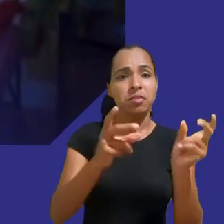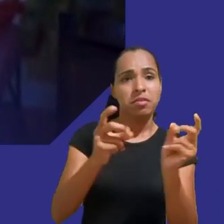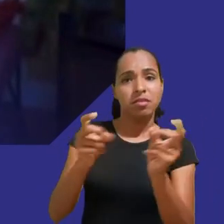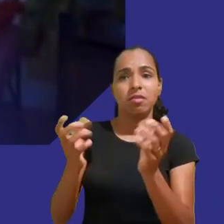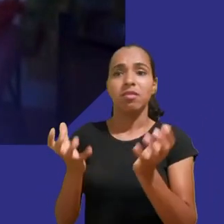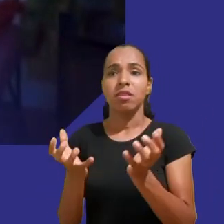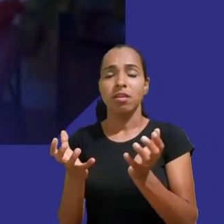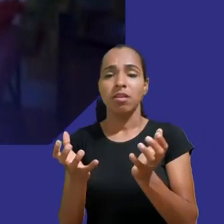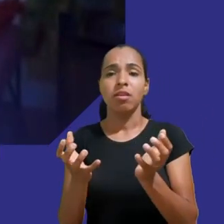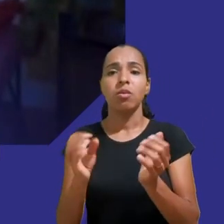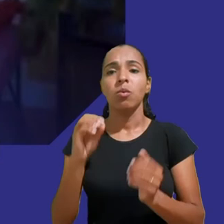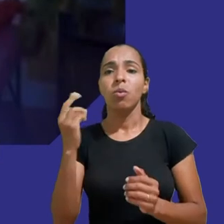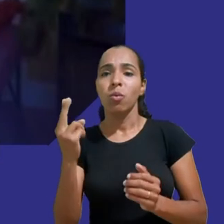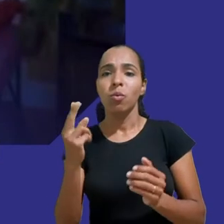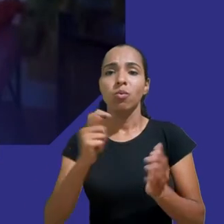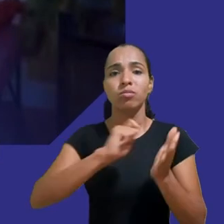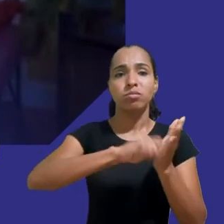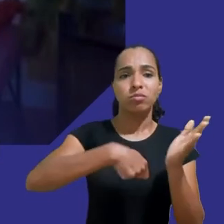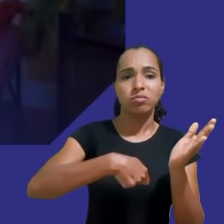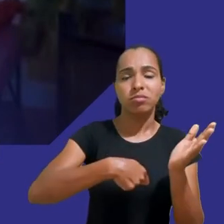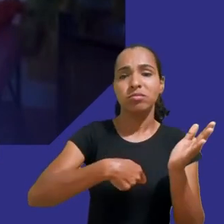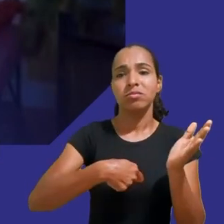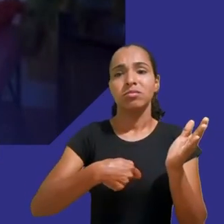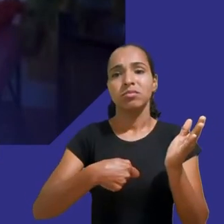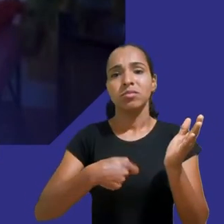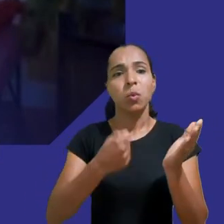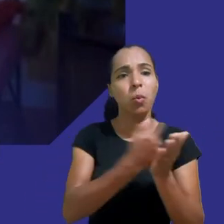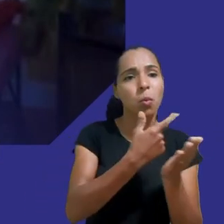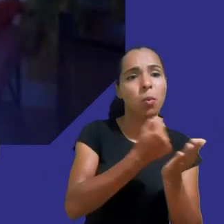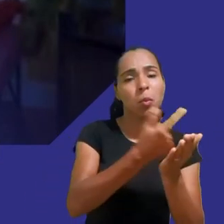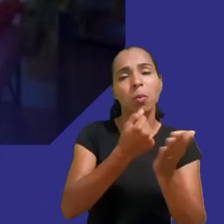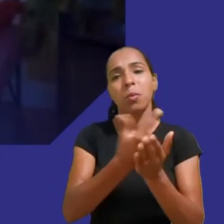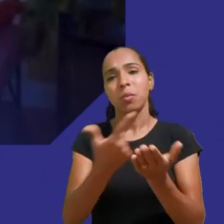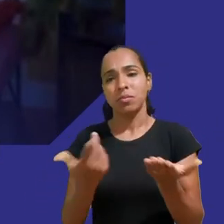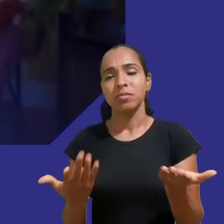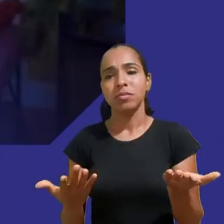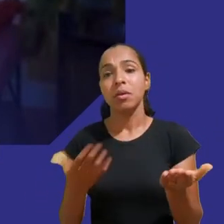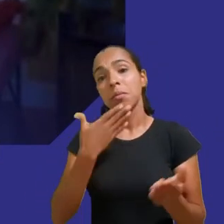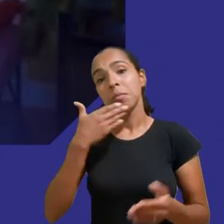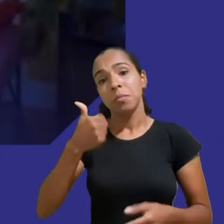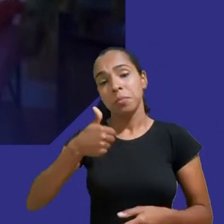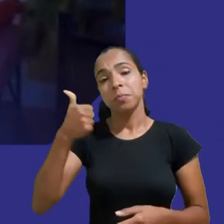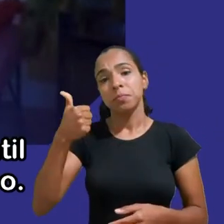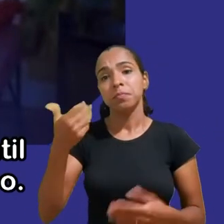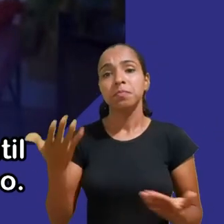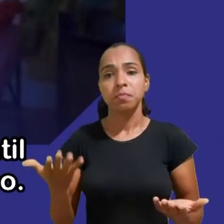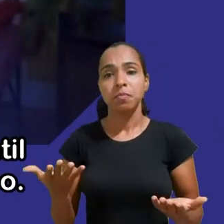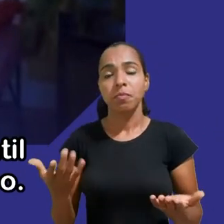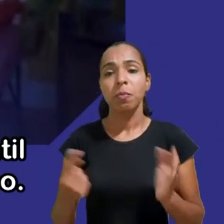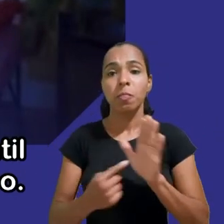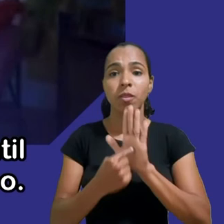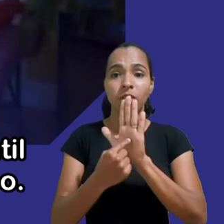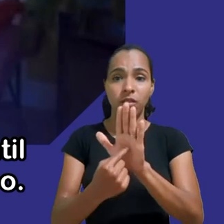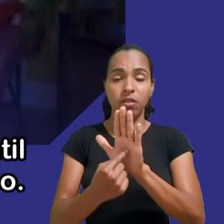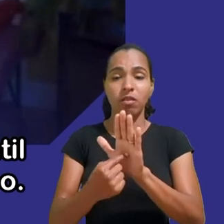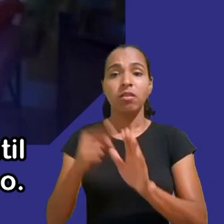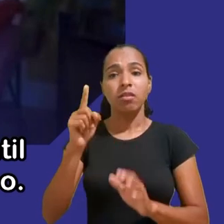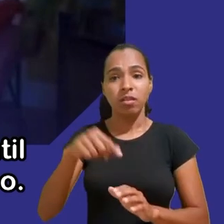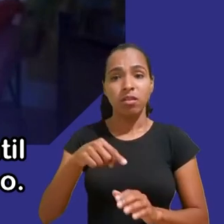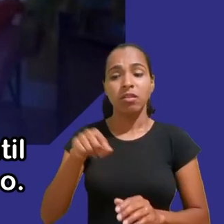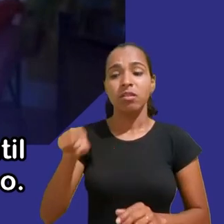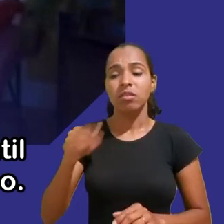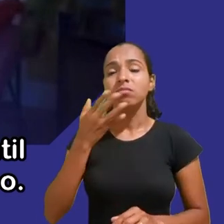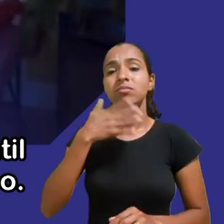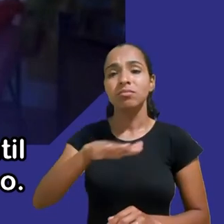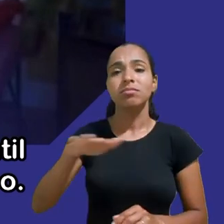than advertising based models because even contextual advertising has harmful effects on children and we need